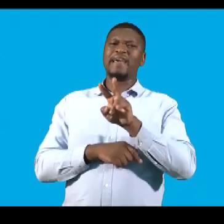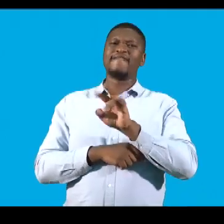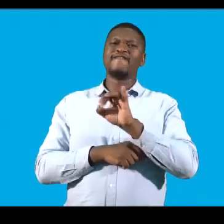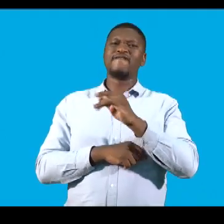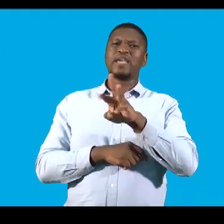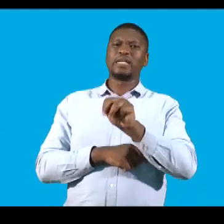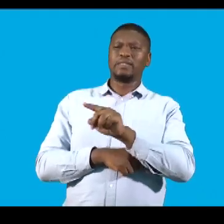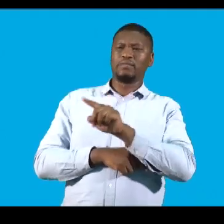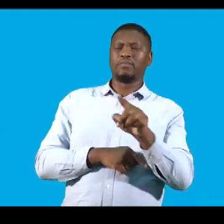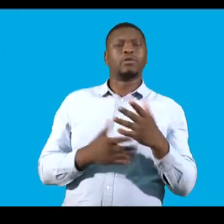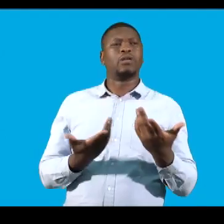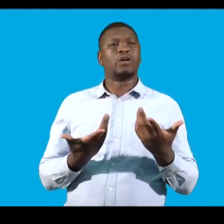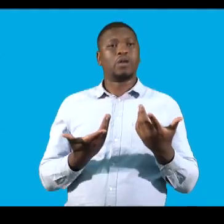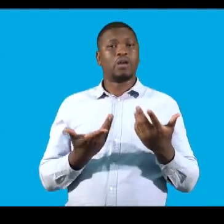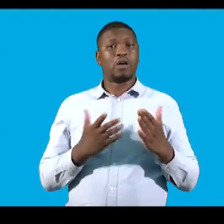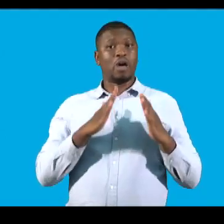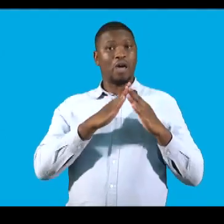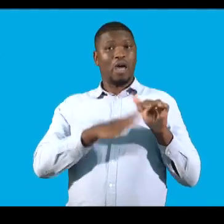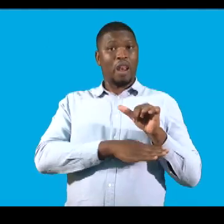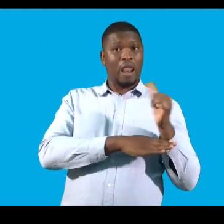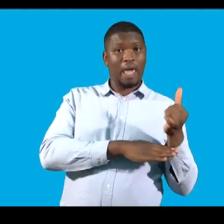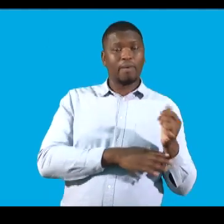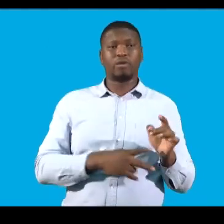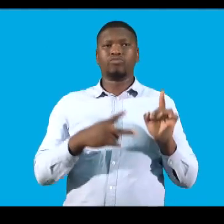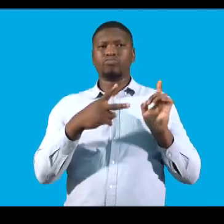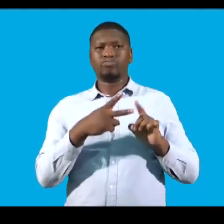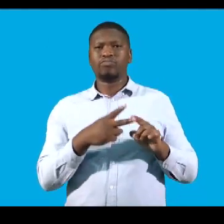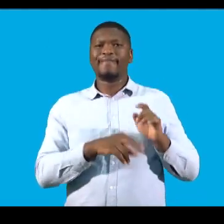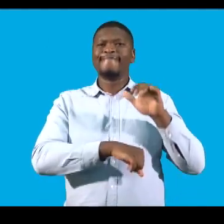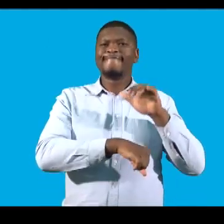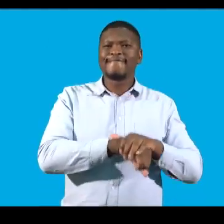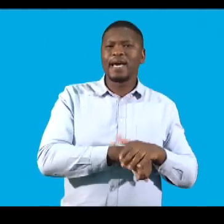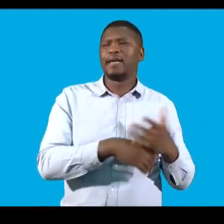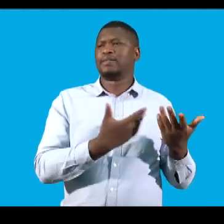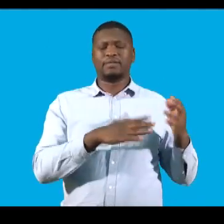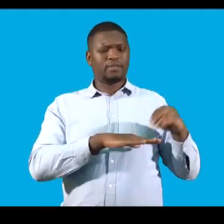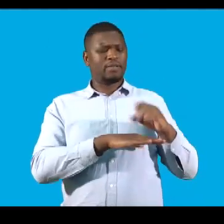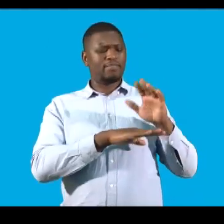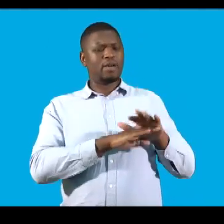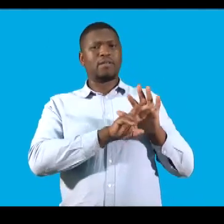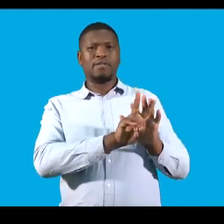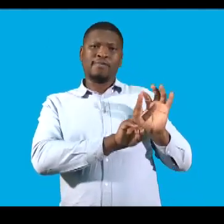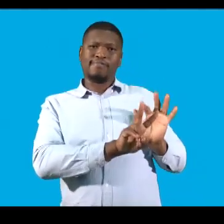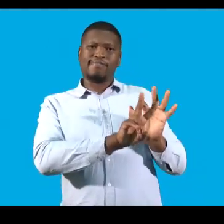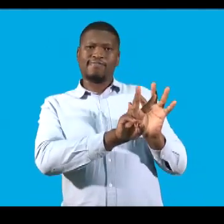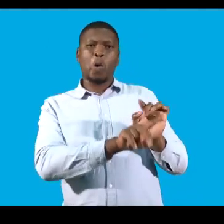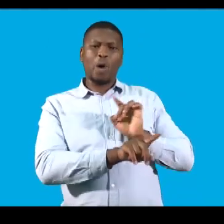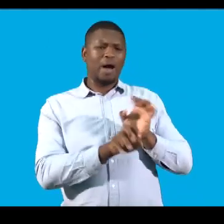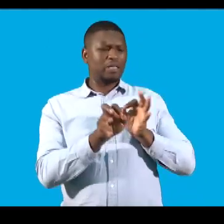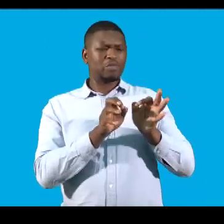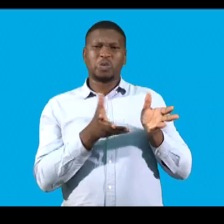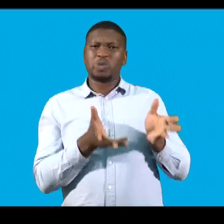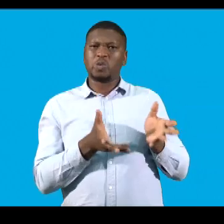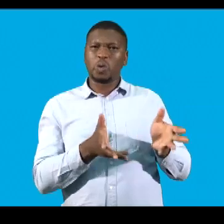the neighbors, the friends, the bridegrooms of the shipwreck are described in this manner. Why would